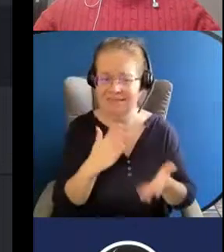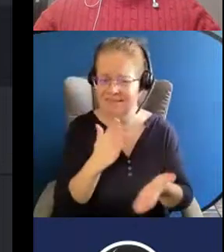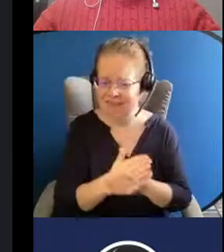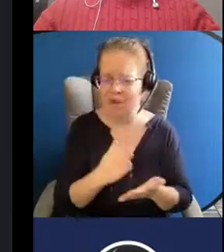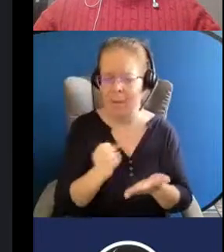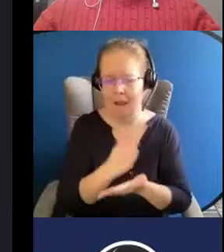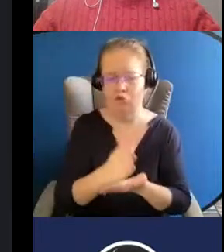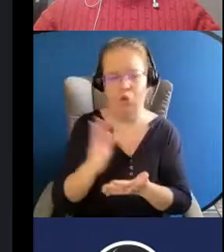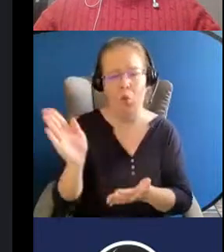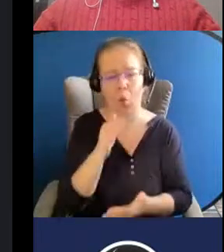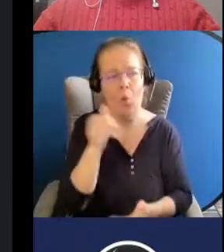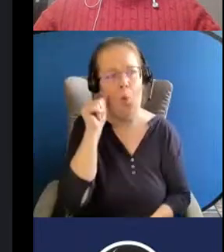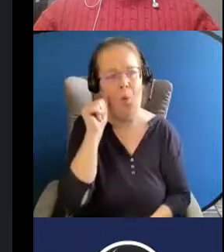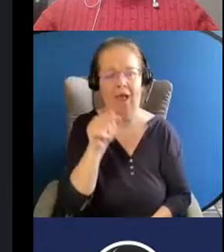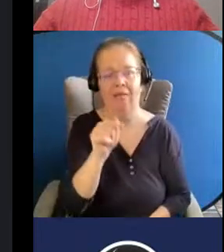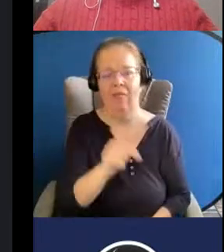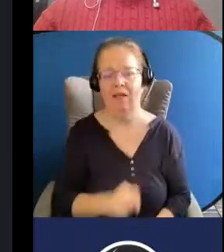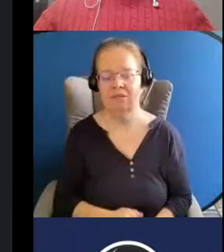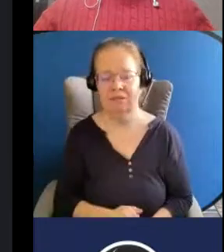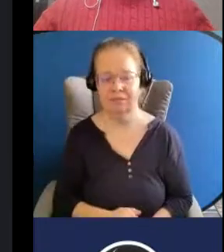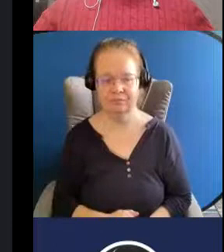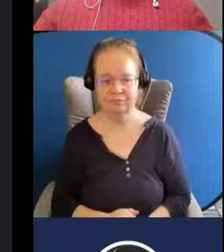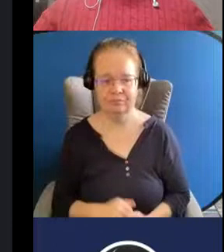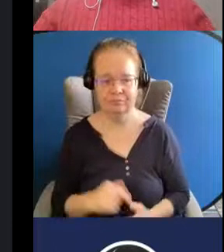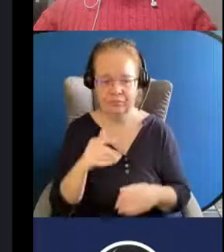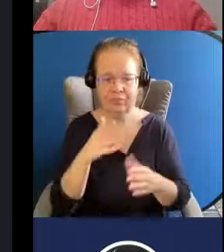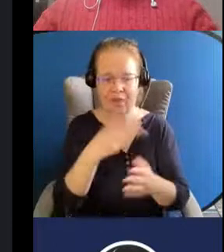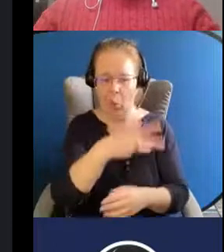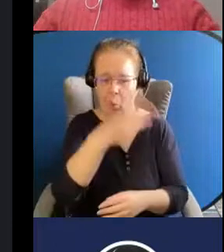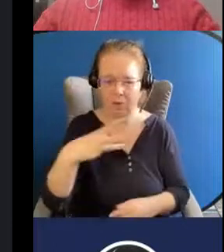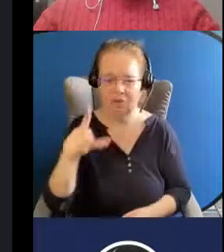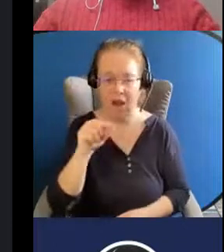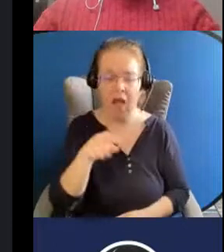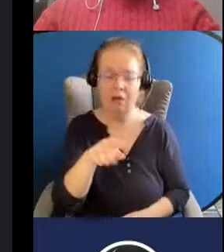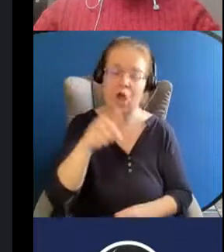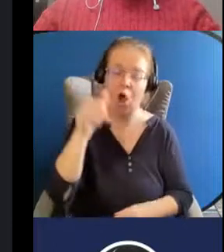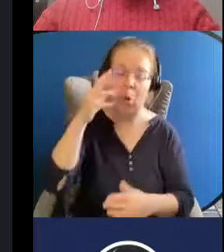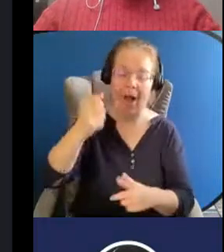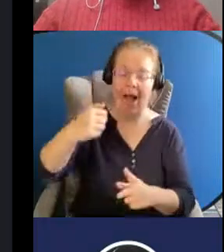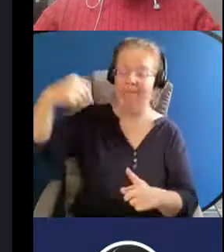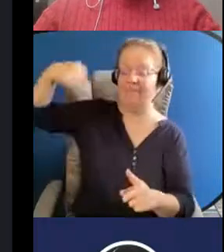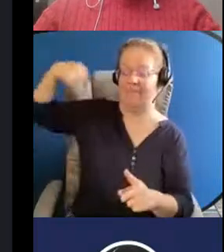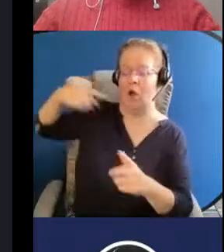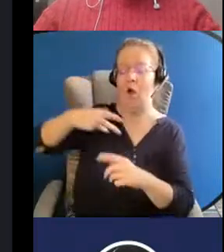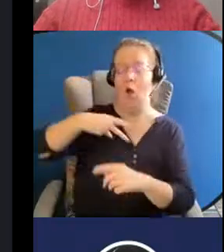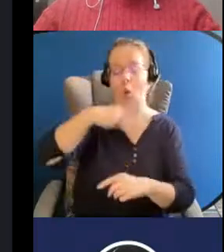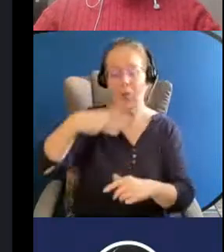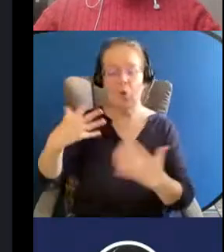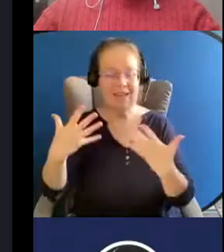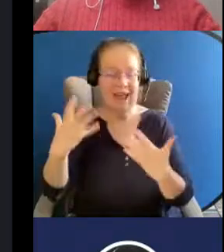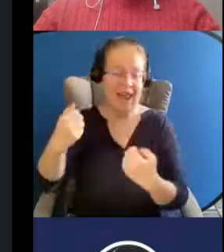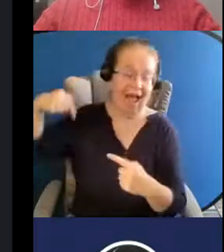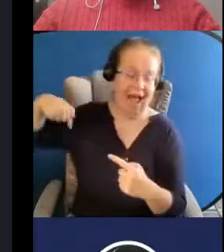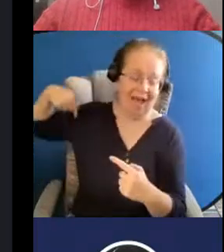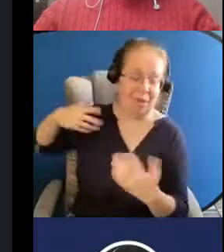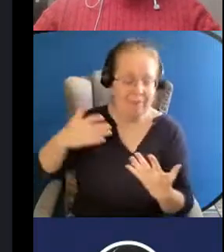make sure that everyone's aware of inside of Windows 11, even though it was there in the later versions of Windows 10 as well.